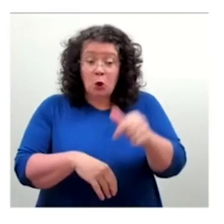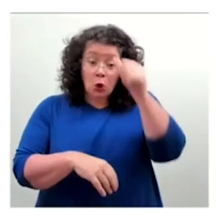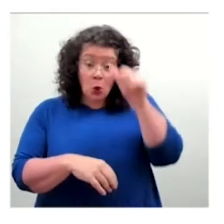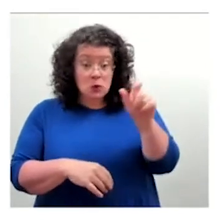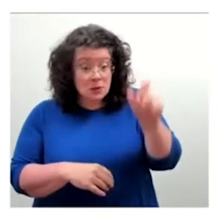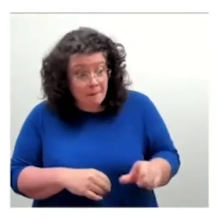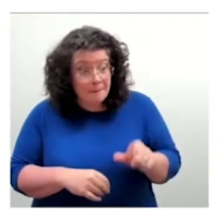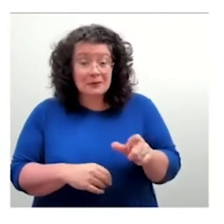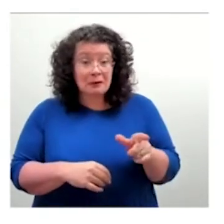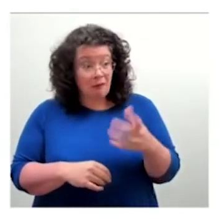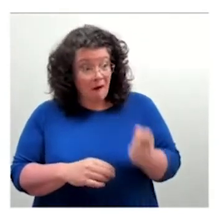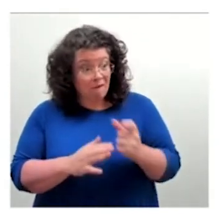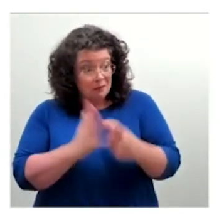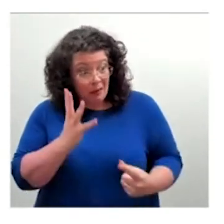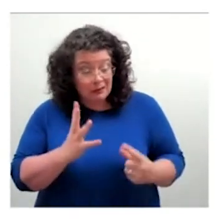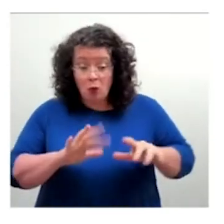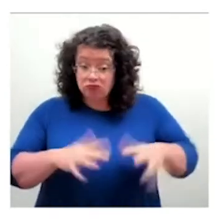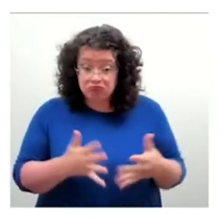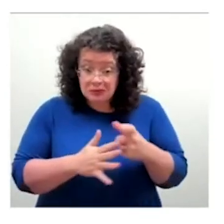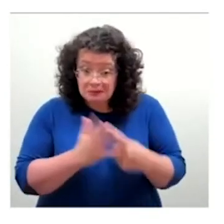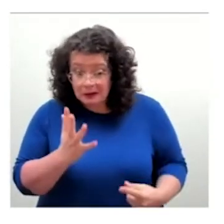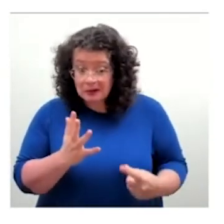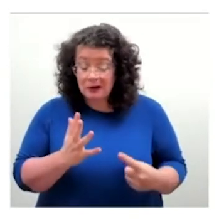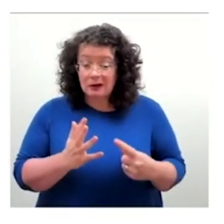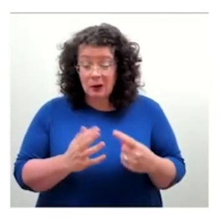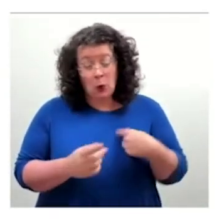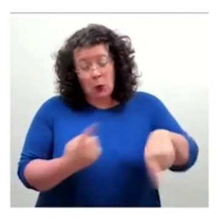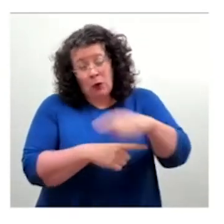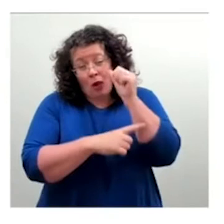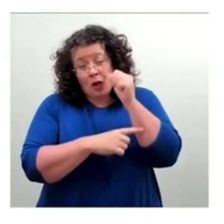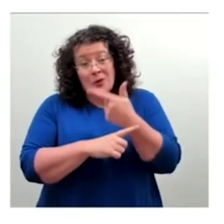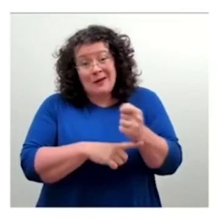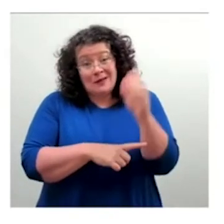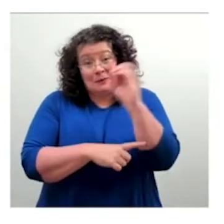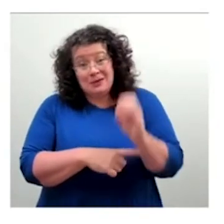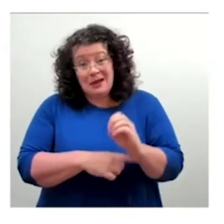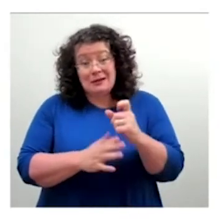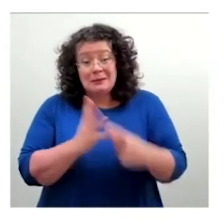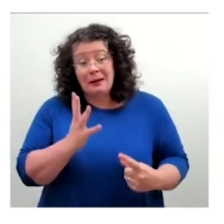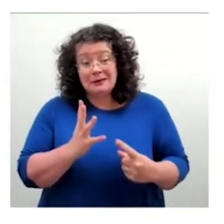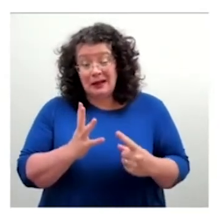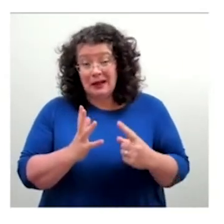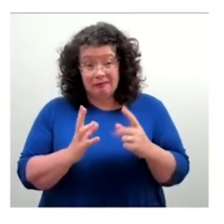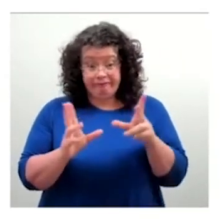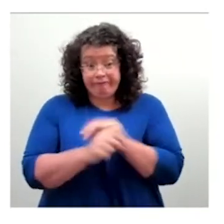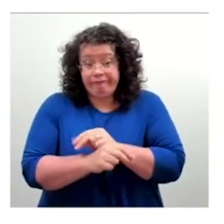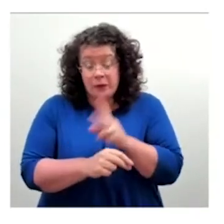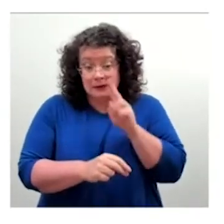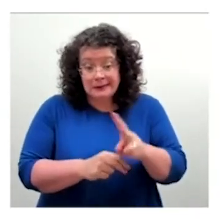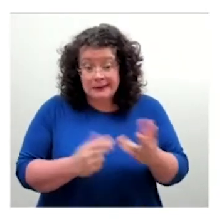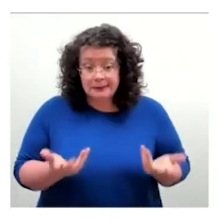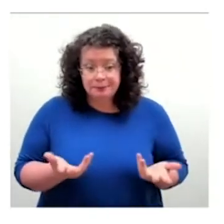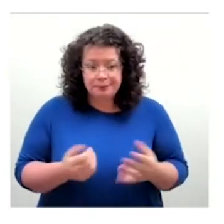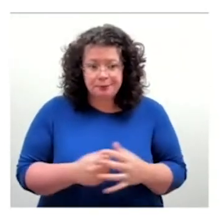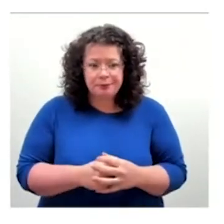when I think about captioning, and that's another area that's just completely grown in the last year, and